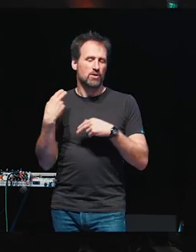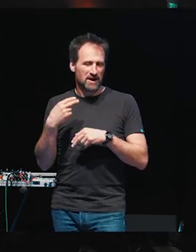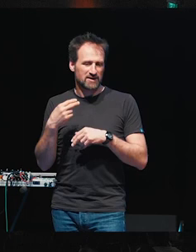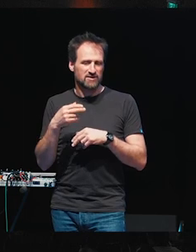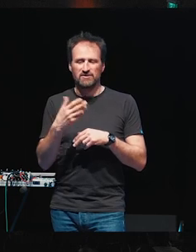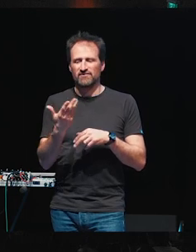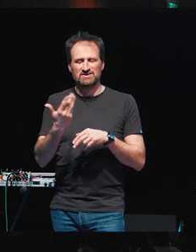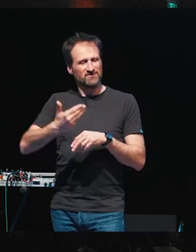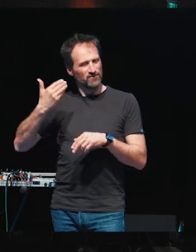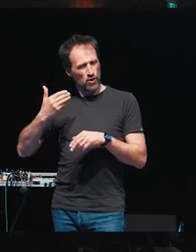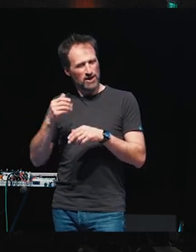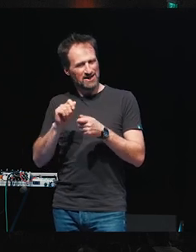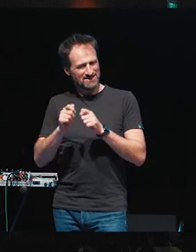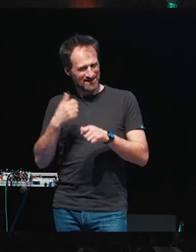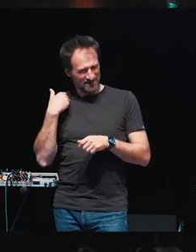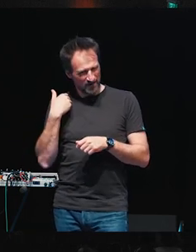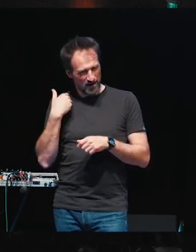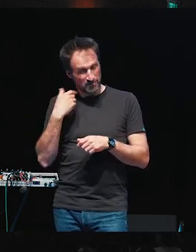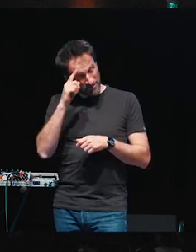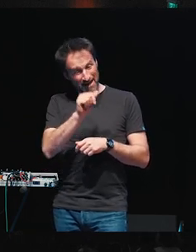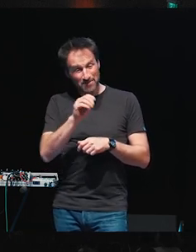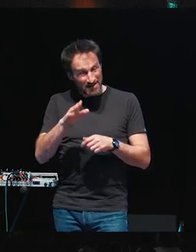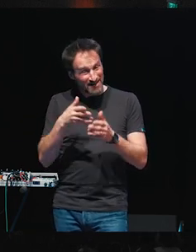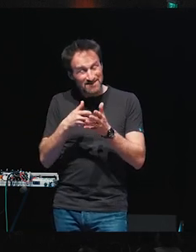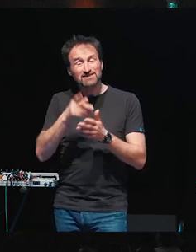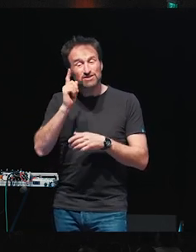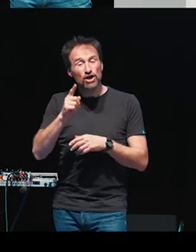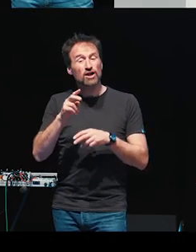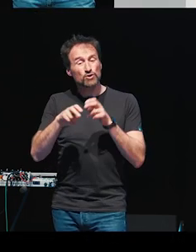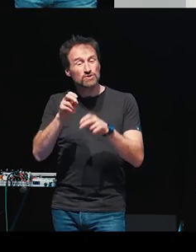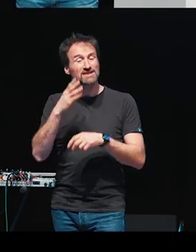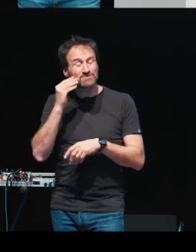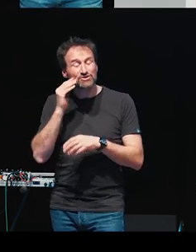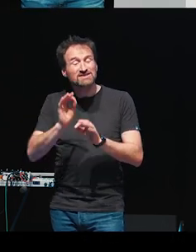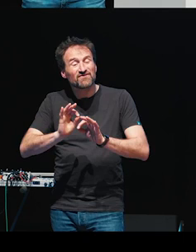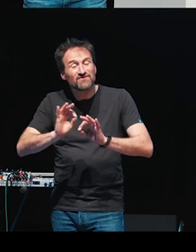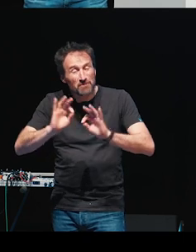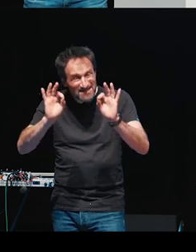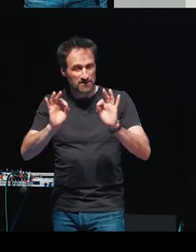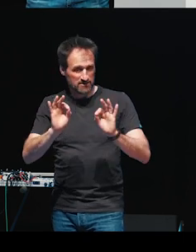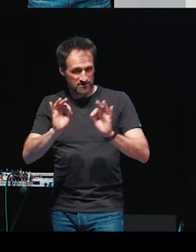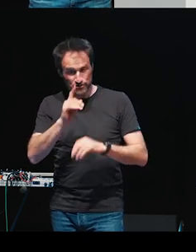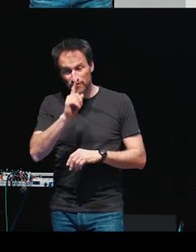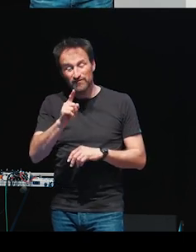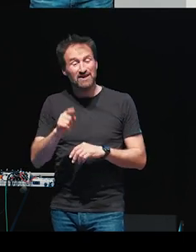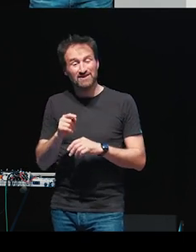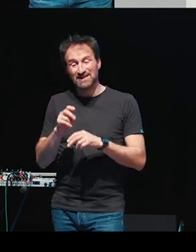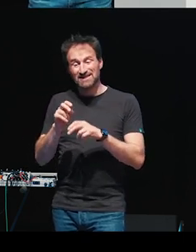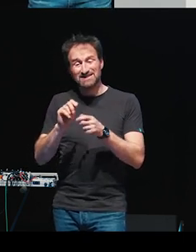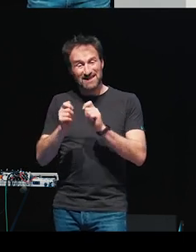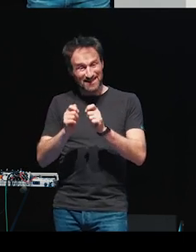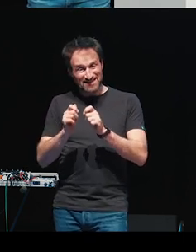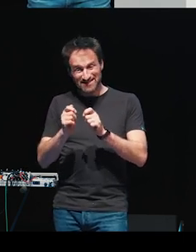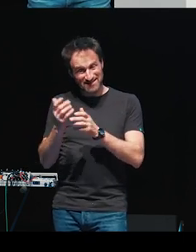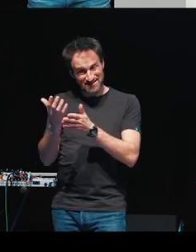you use it. So again, remember, A-B testing is used to improve the user experience. So if getting the settings is not helping with the user